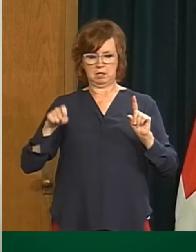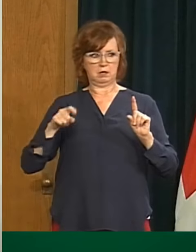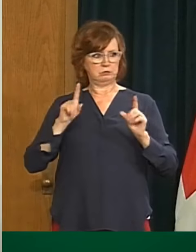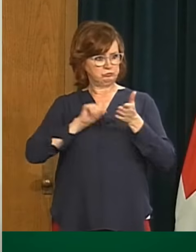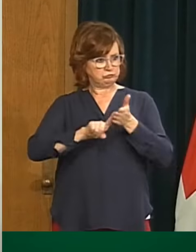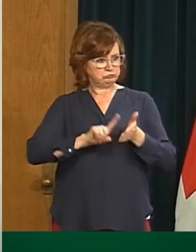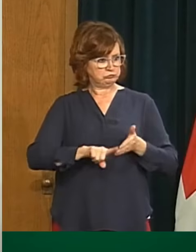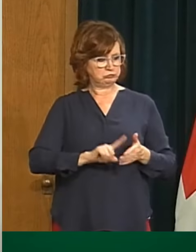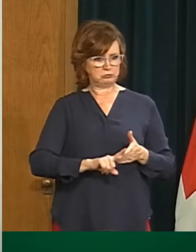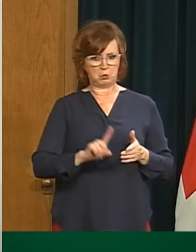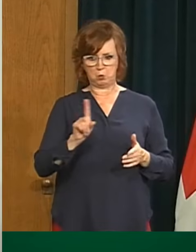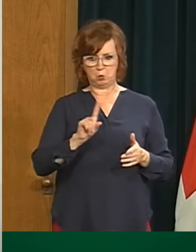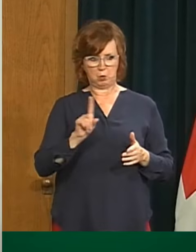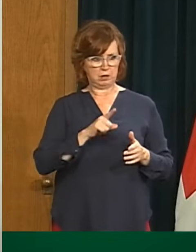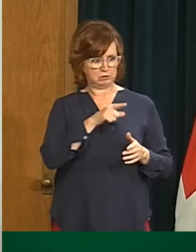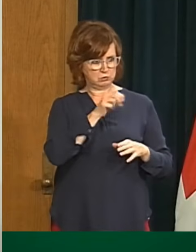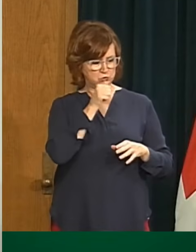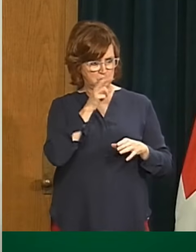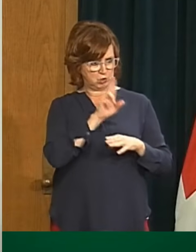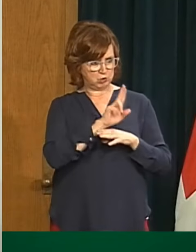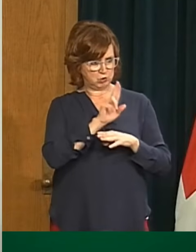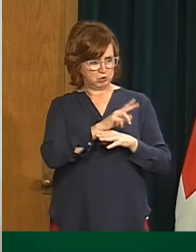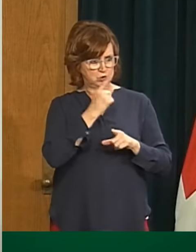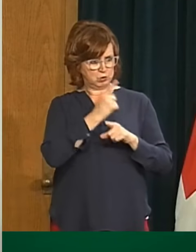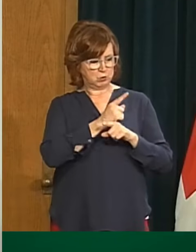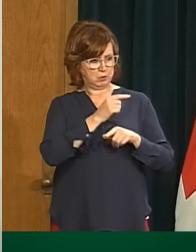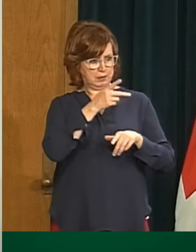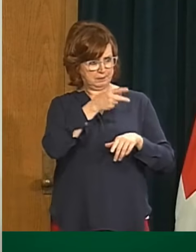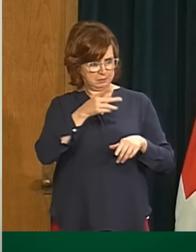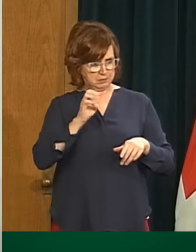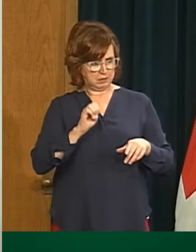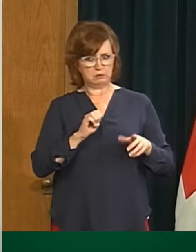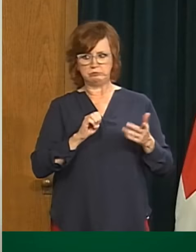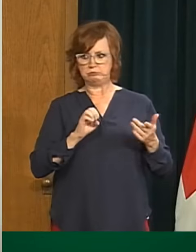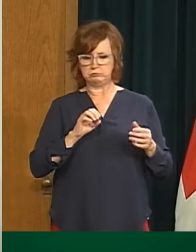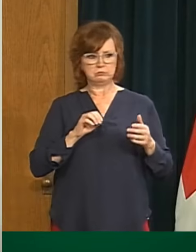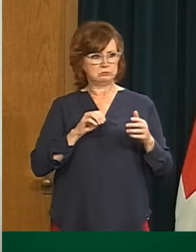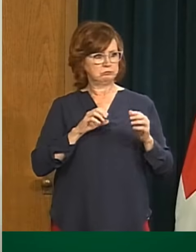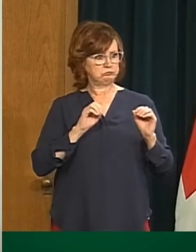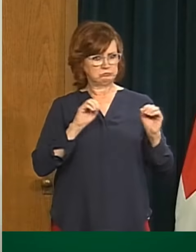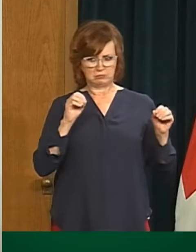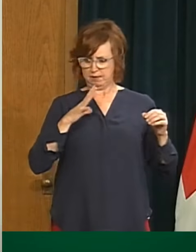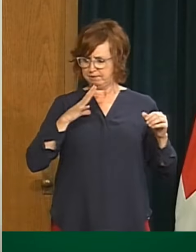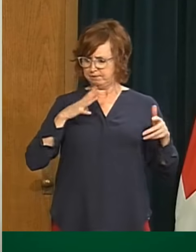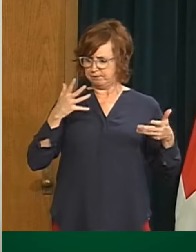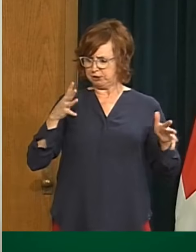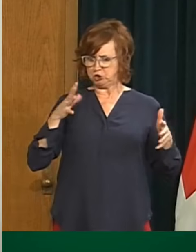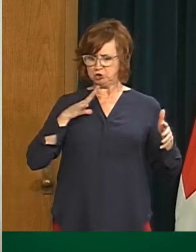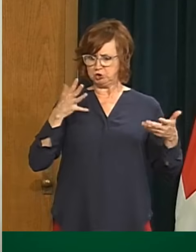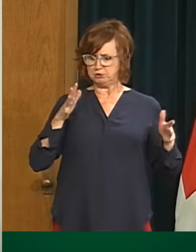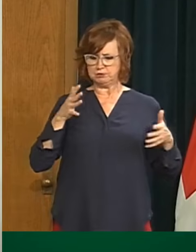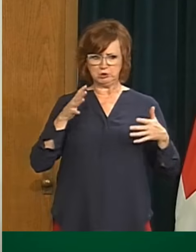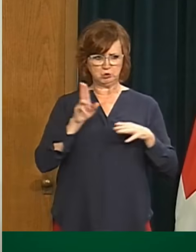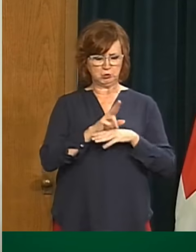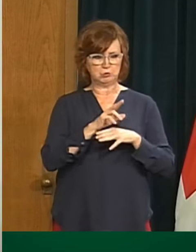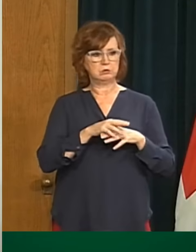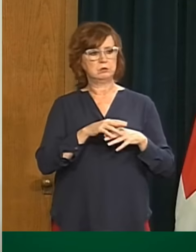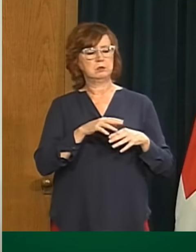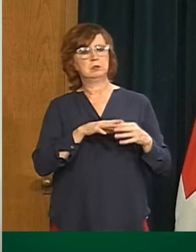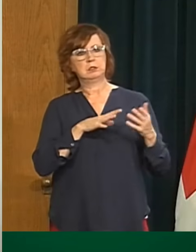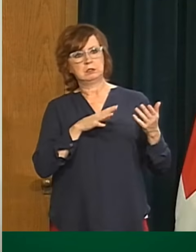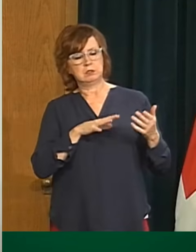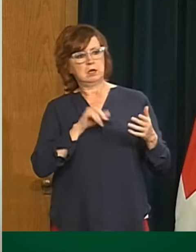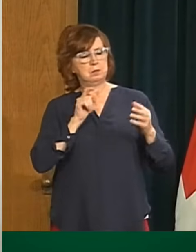in staff where appropriate PPE was not used? And if there's any concern, then further assessment is done, which may include excluding the staff member